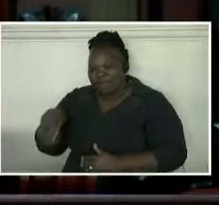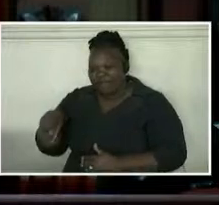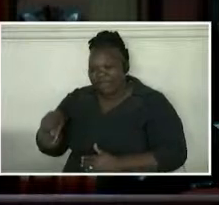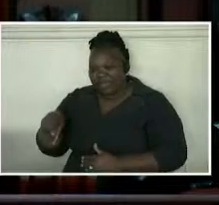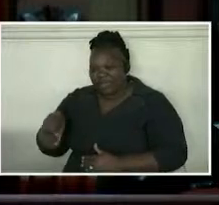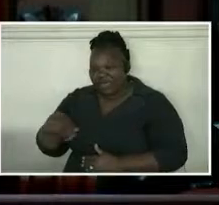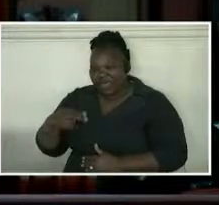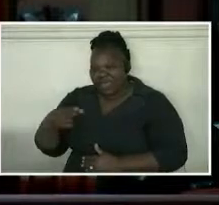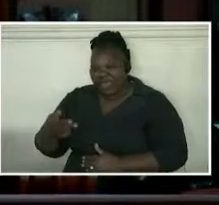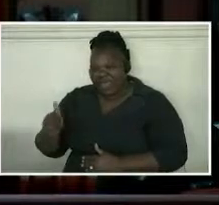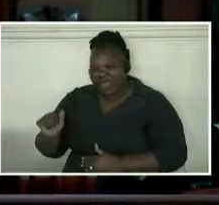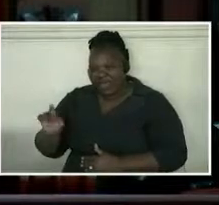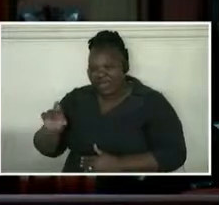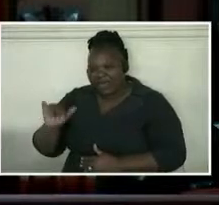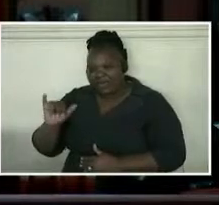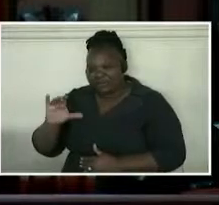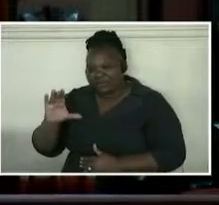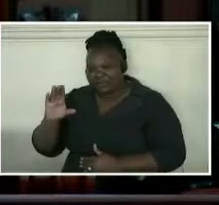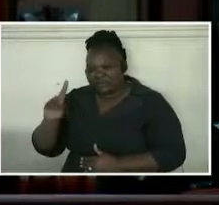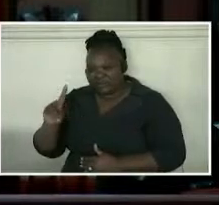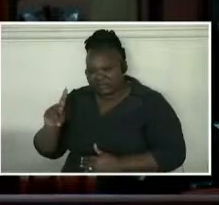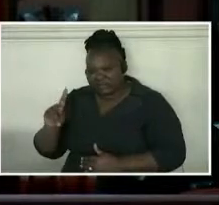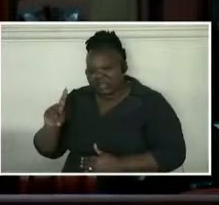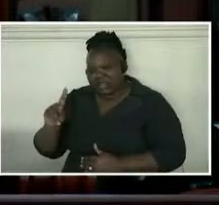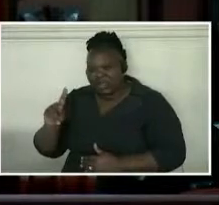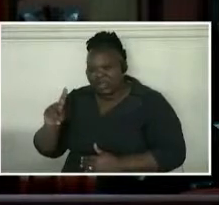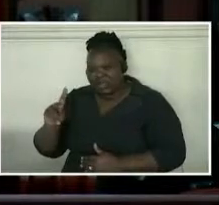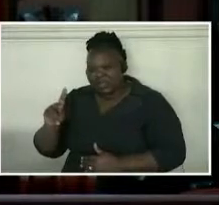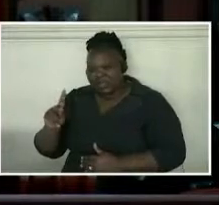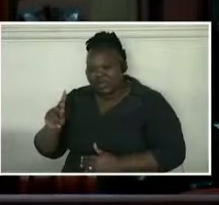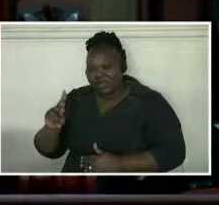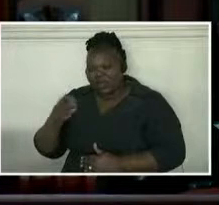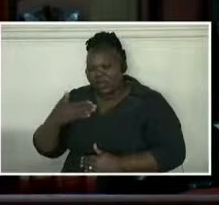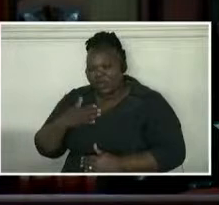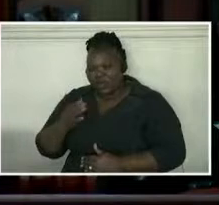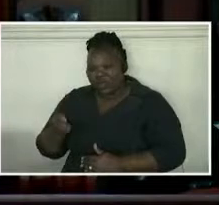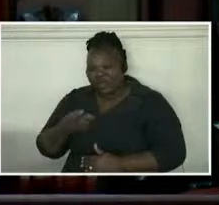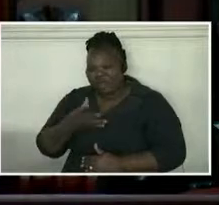herricks sisatella um